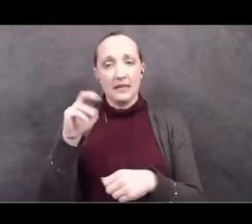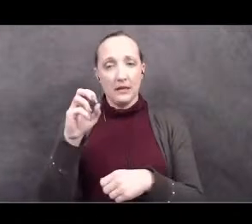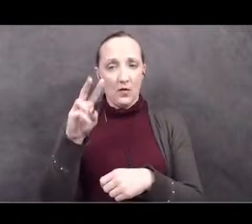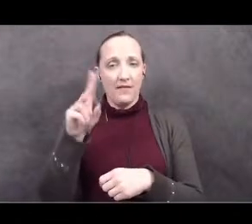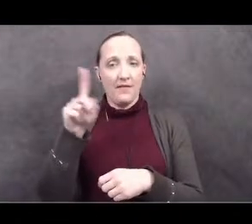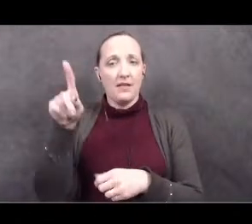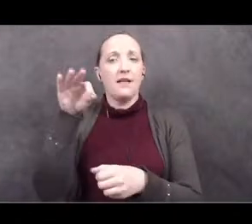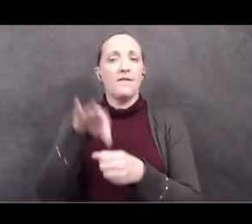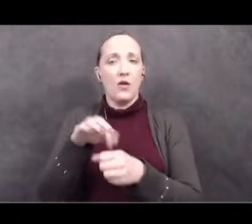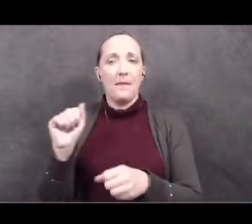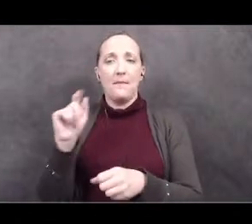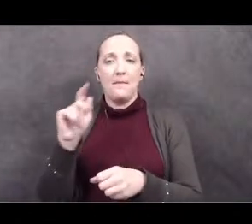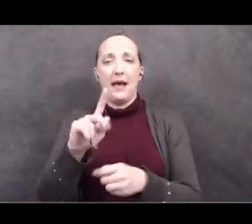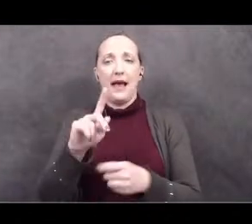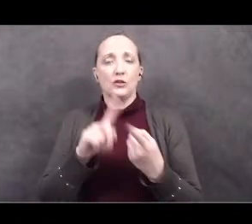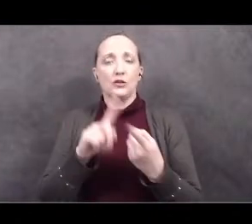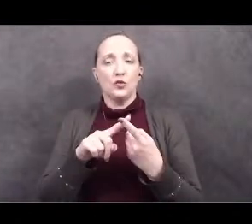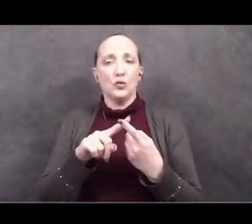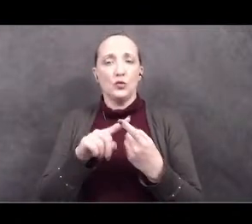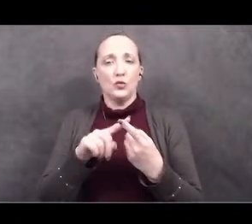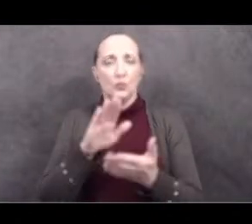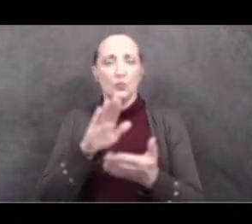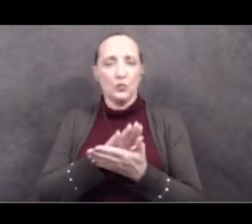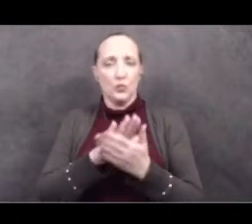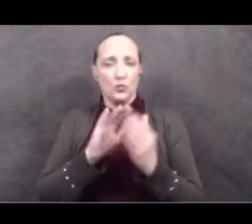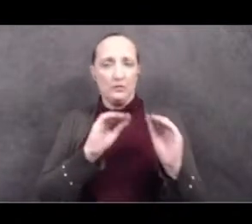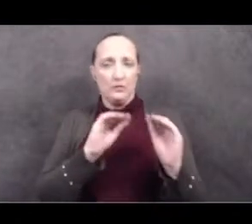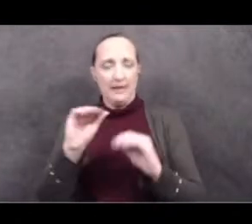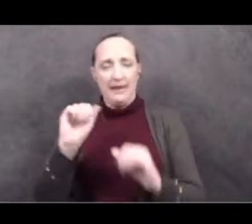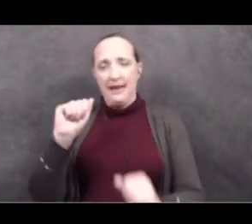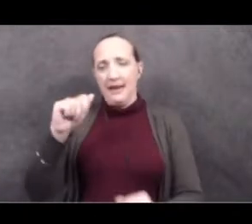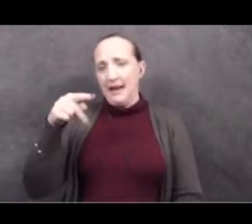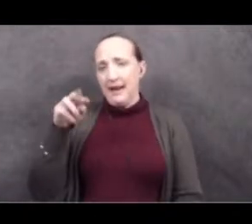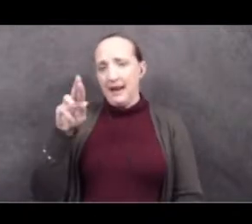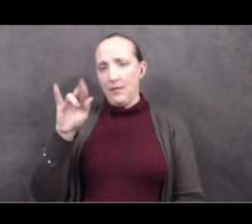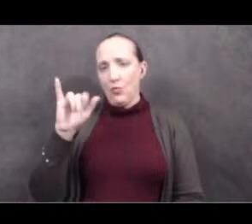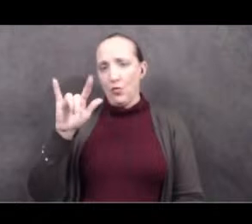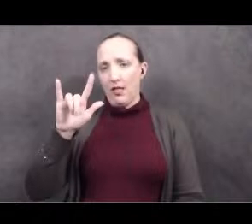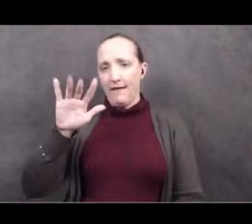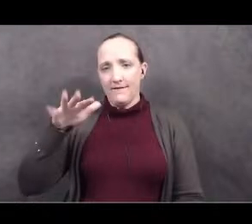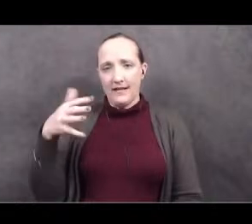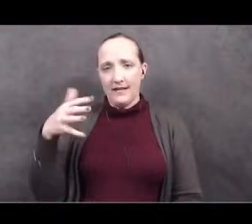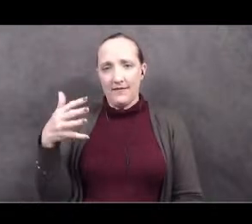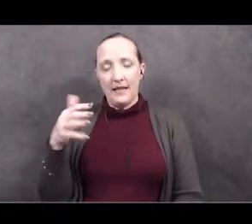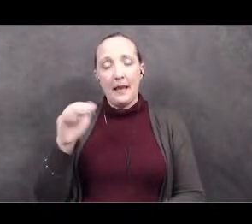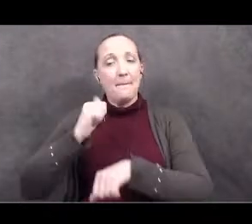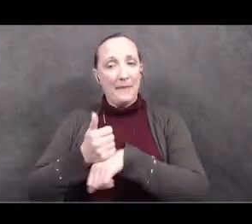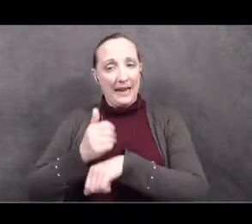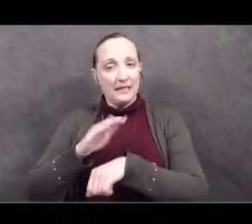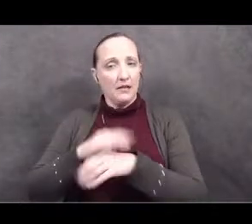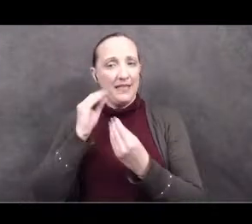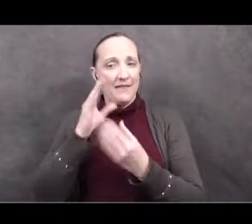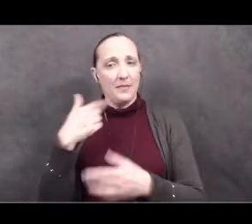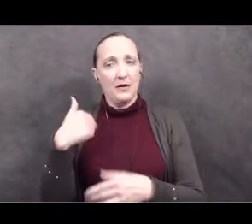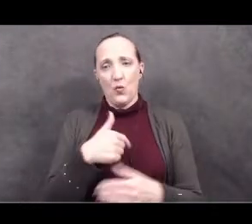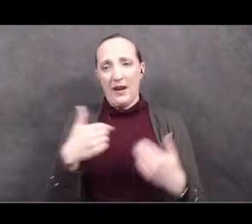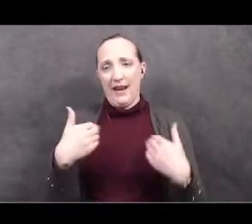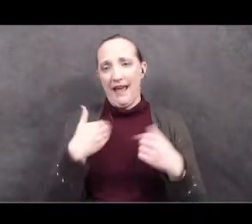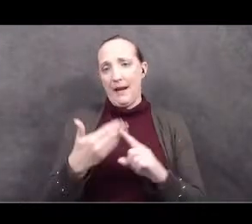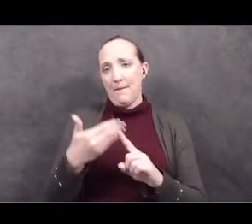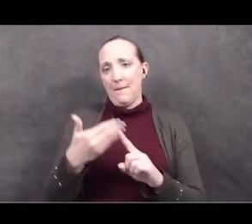imperson teaching on April 5th based on the information we all had at the time we are